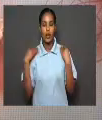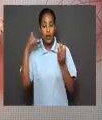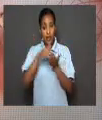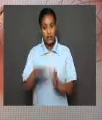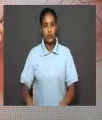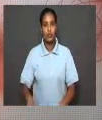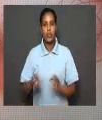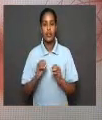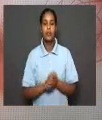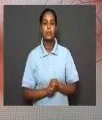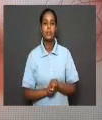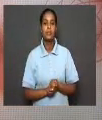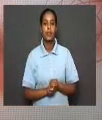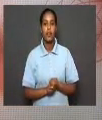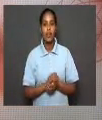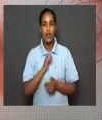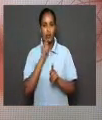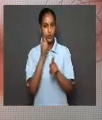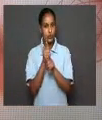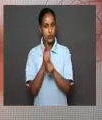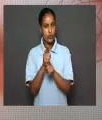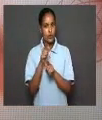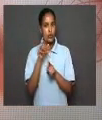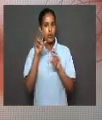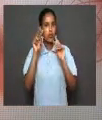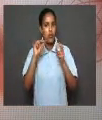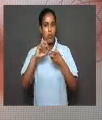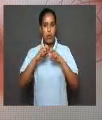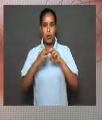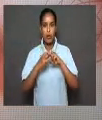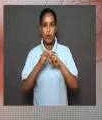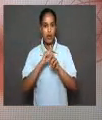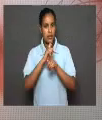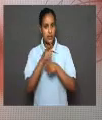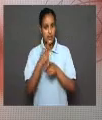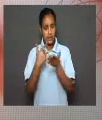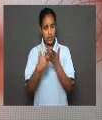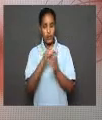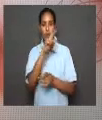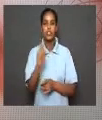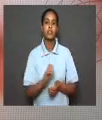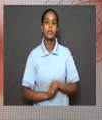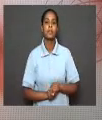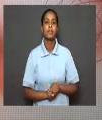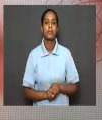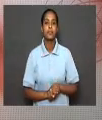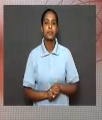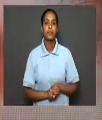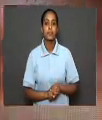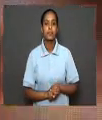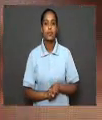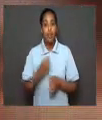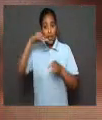Hello again, students. I am sure that you had no problem answering these questions.